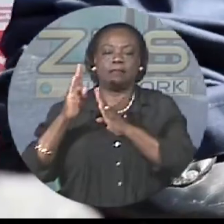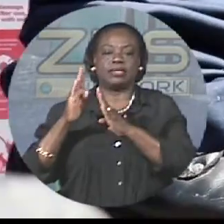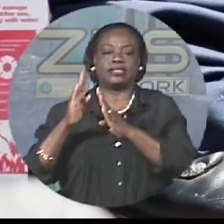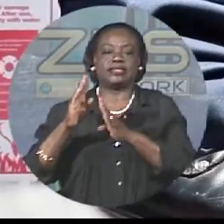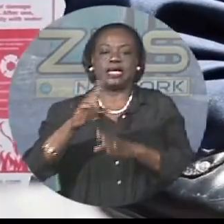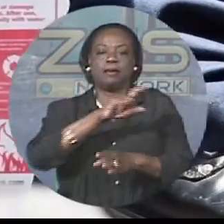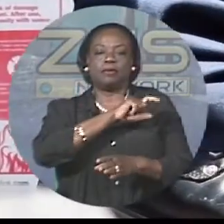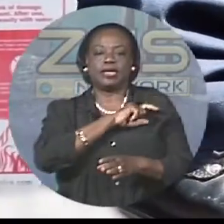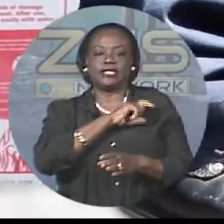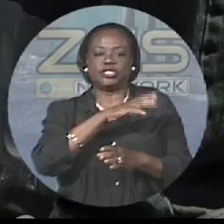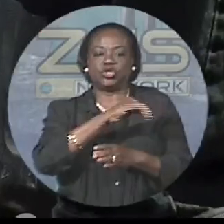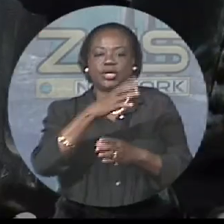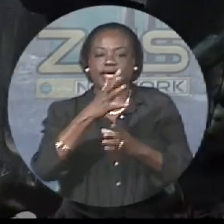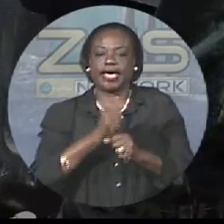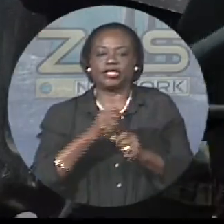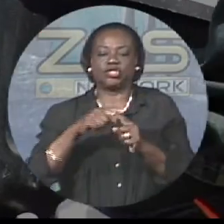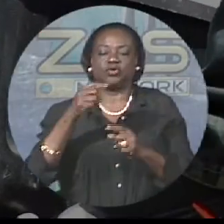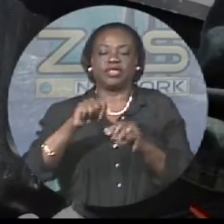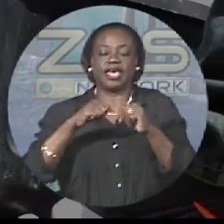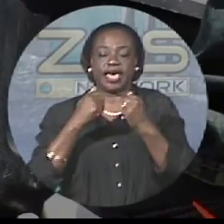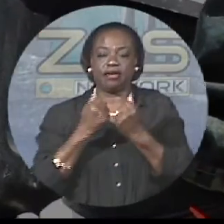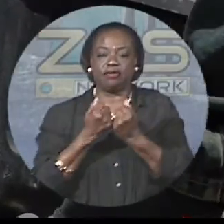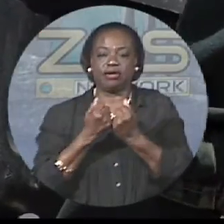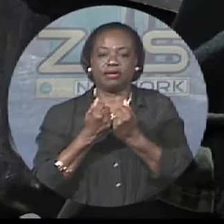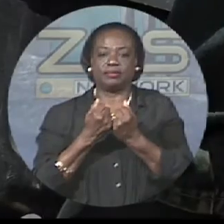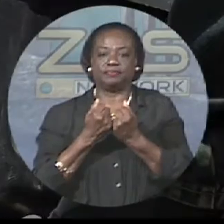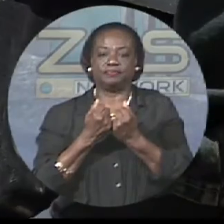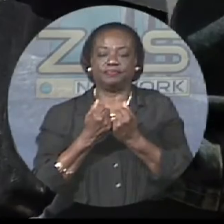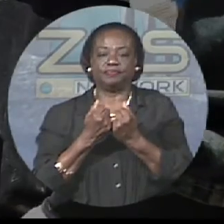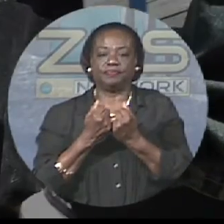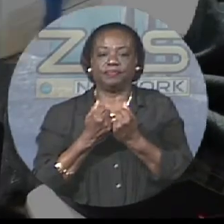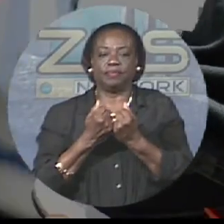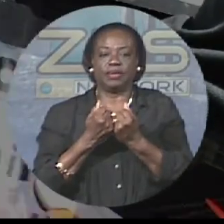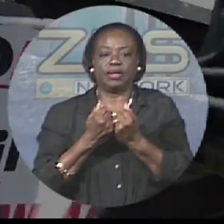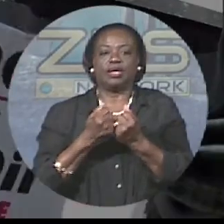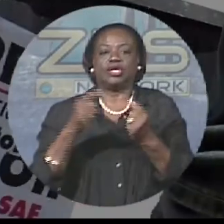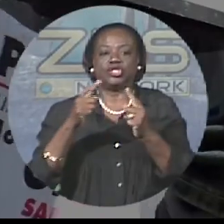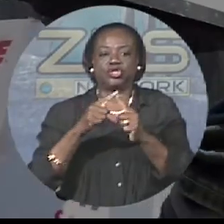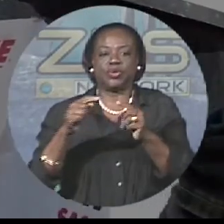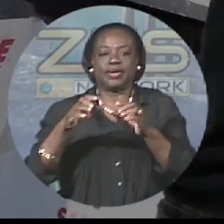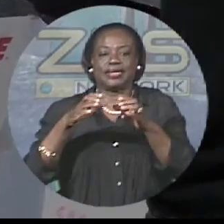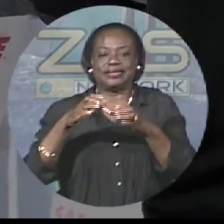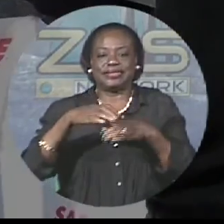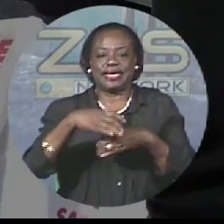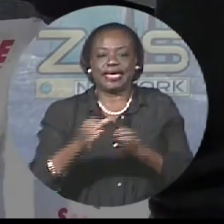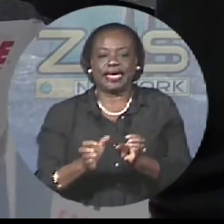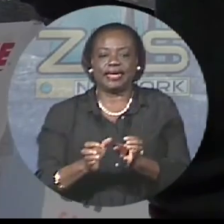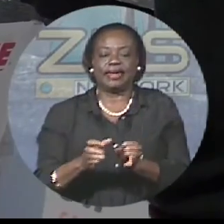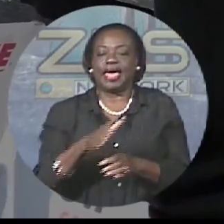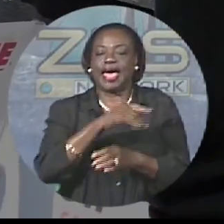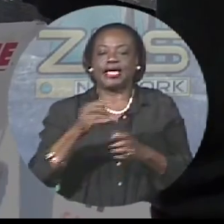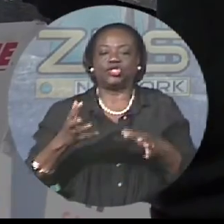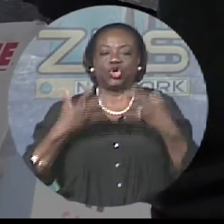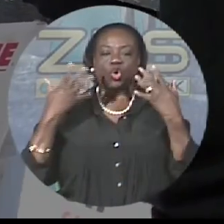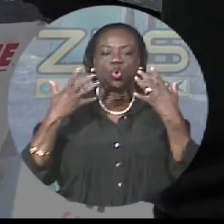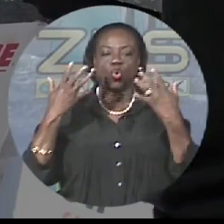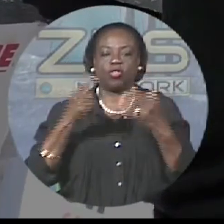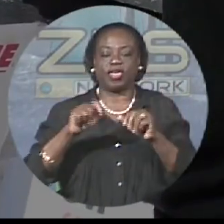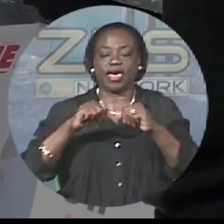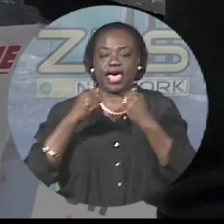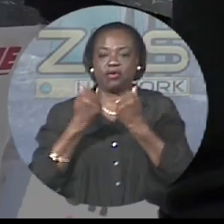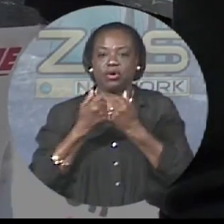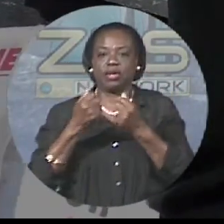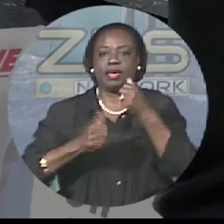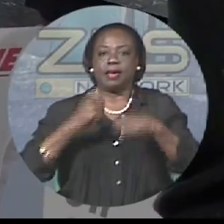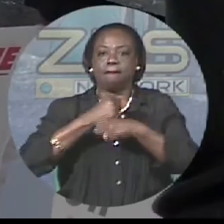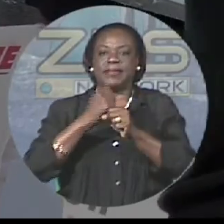it's best for us to use this aerial assault at least to contain and cool the area, which makes it a little